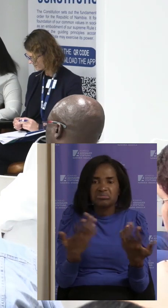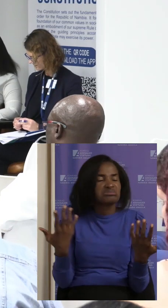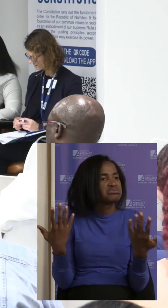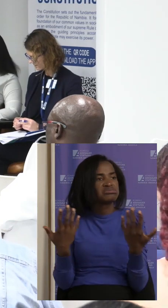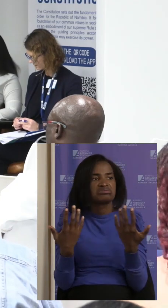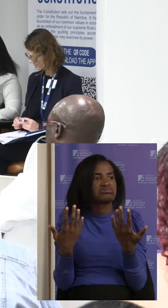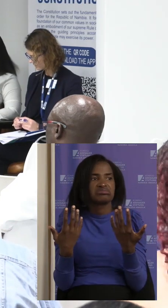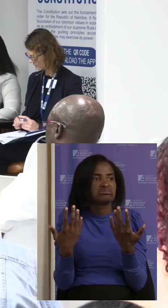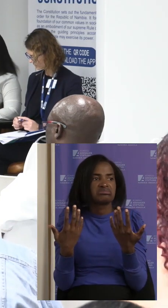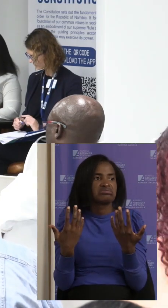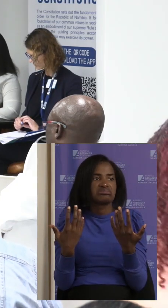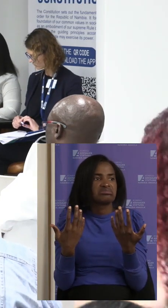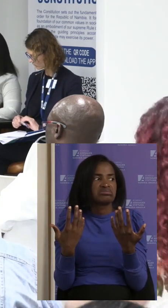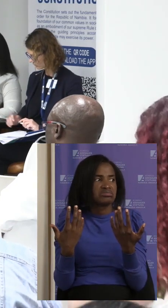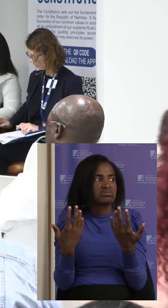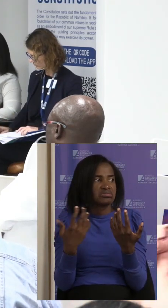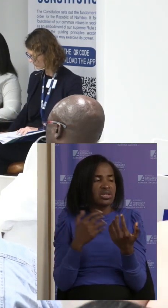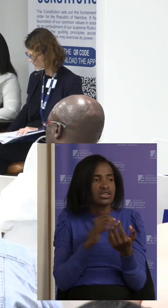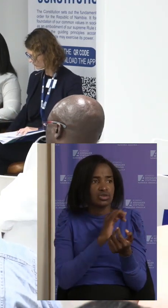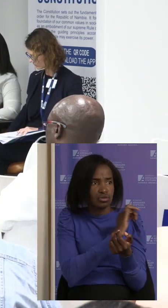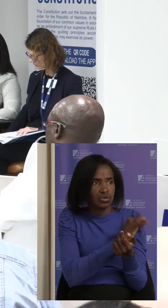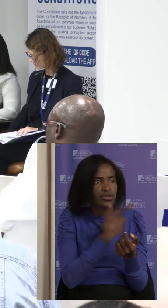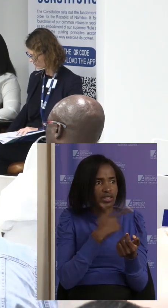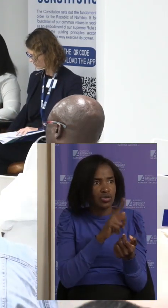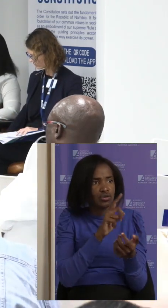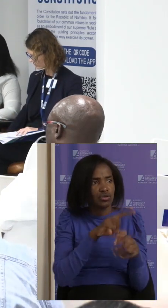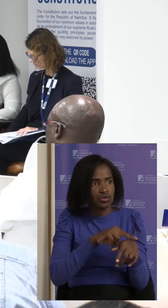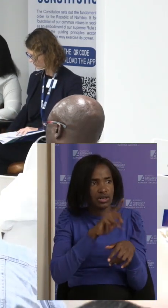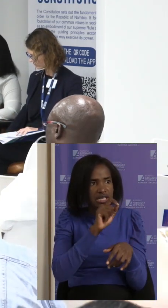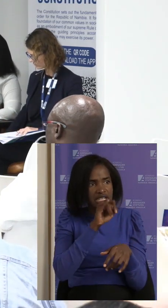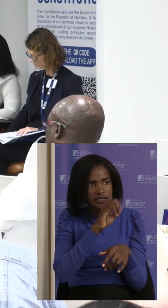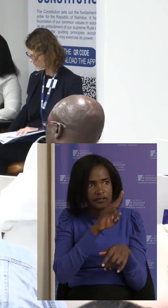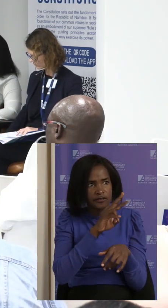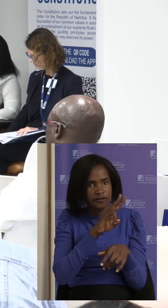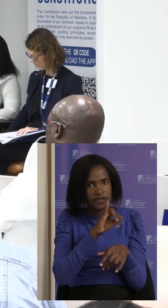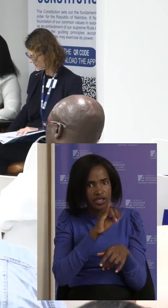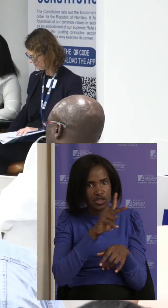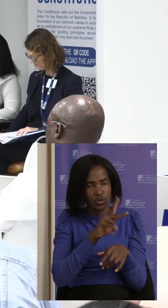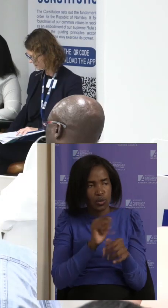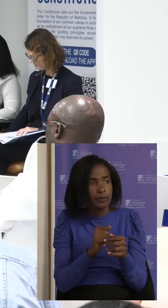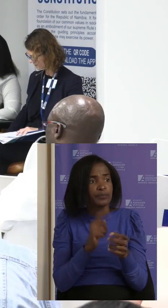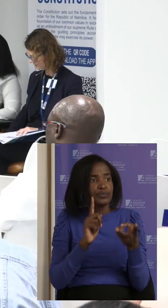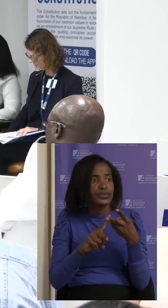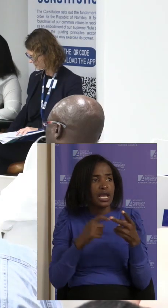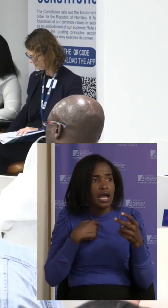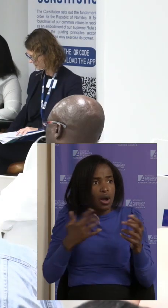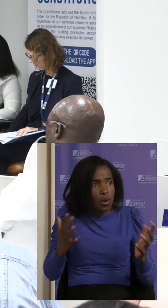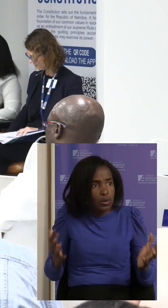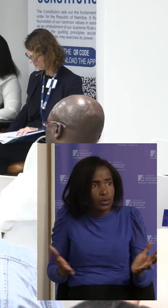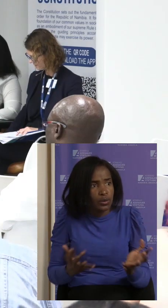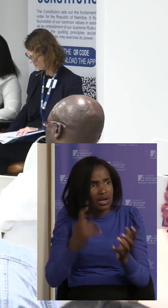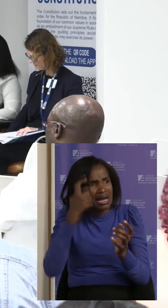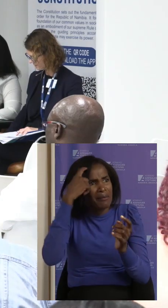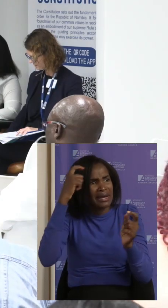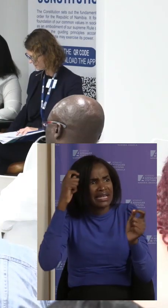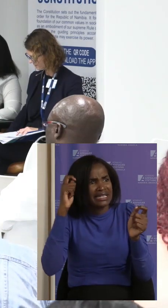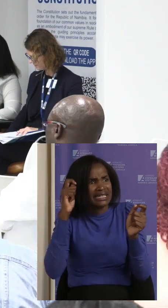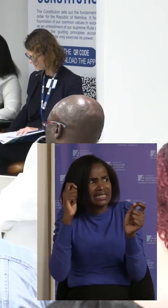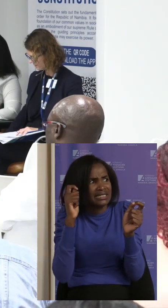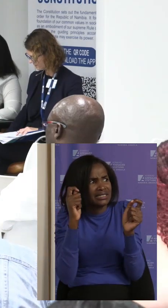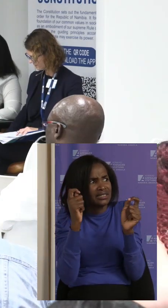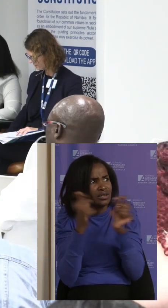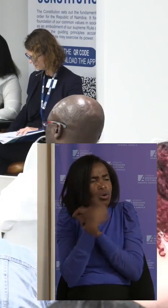Okay, so that's why I appreciate that comment. Also, another thing is that I would encourage us to have a mind shift. We always